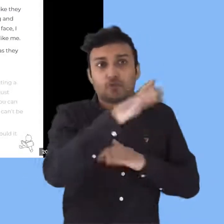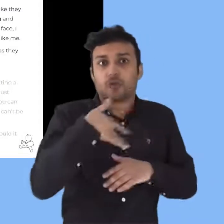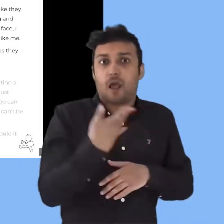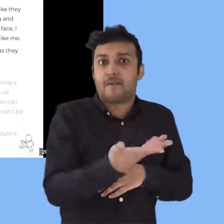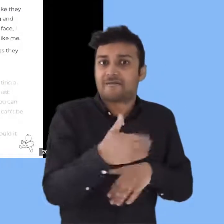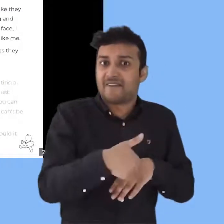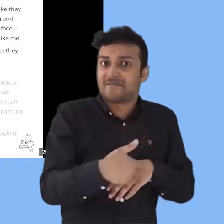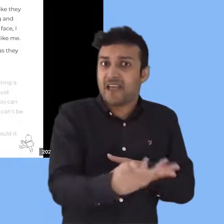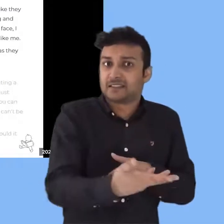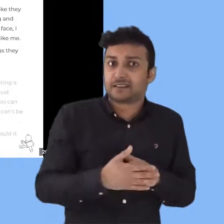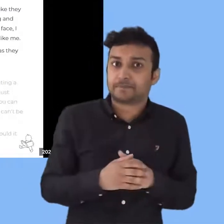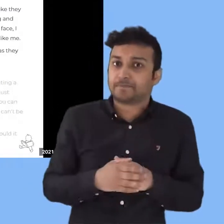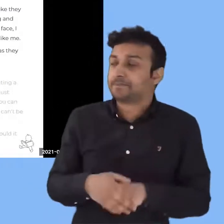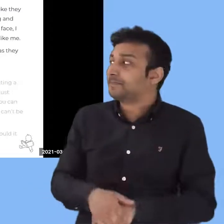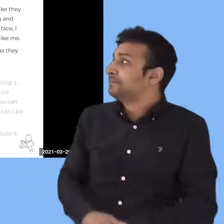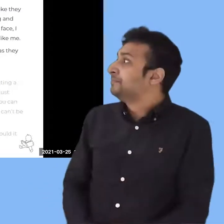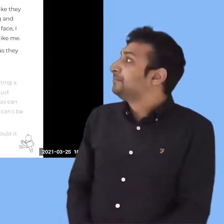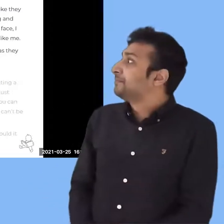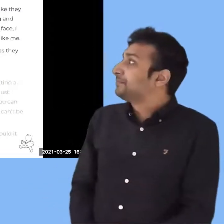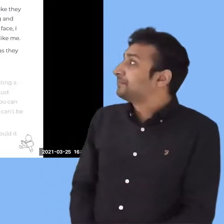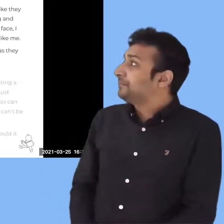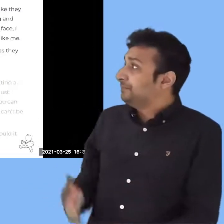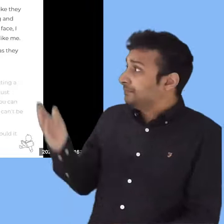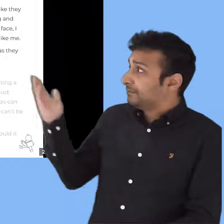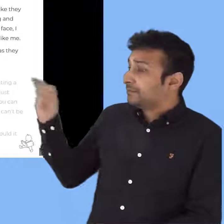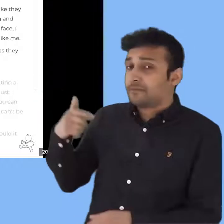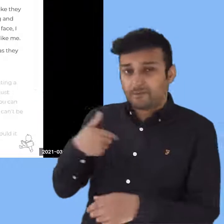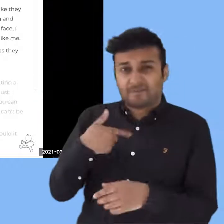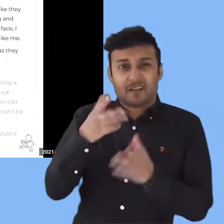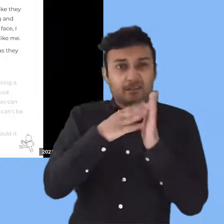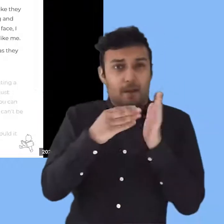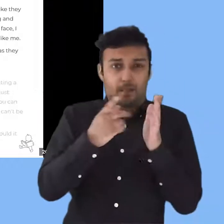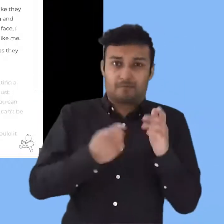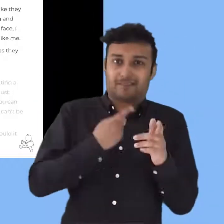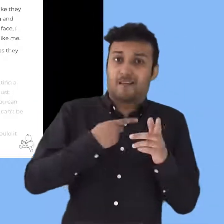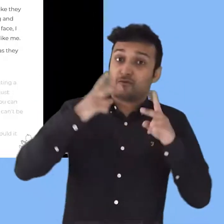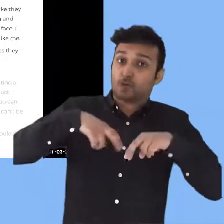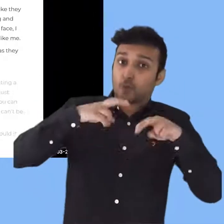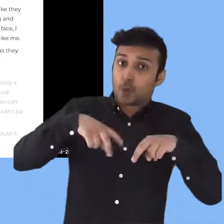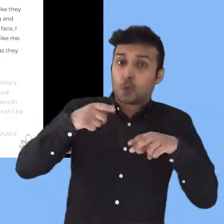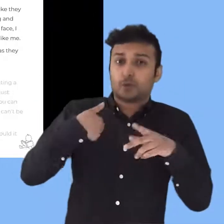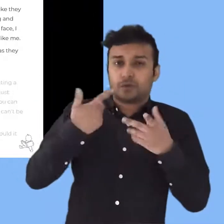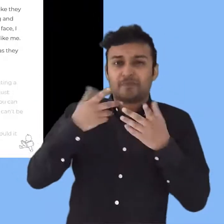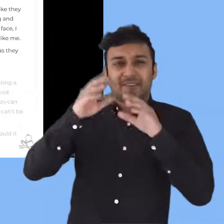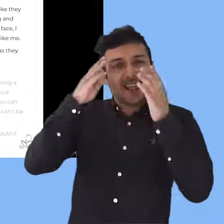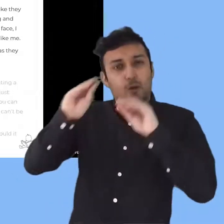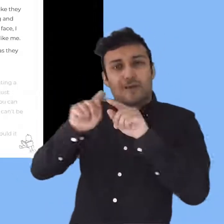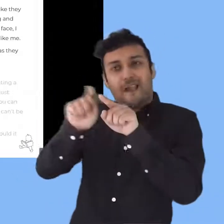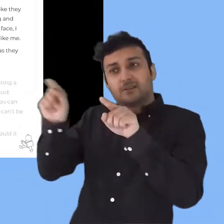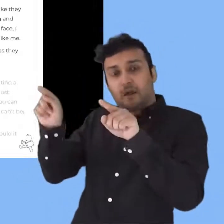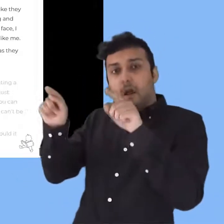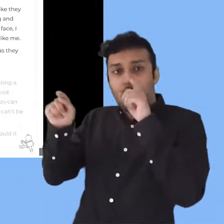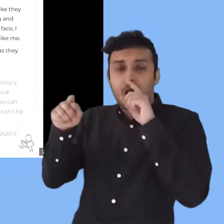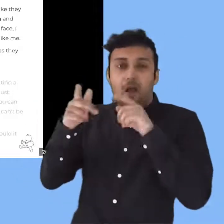Two more examples. This is from my research on Black educators in white settings. Please do go away and read that journal article if you can. It's